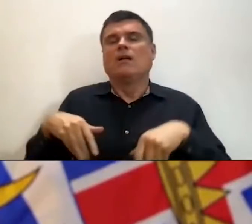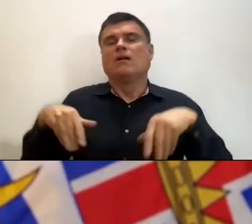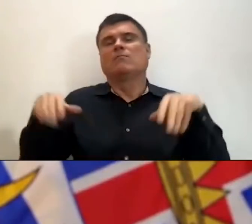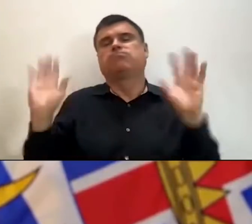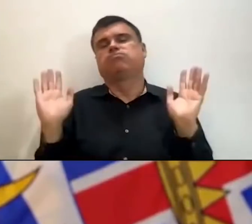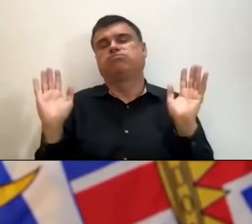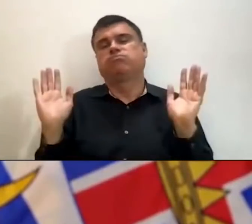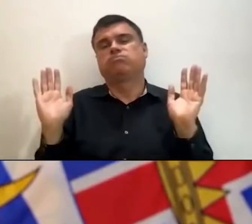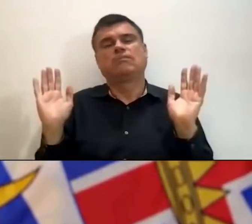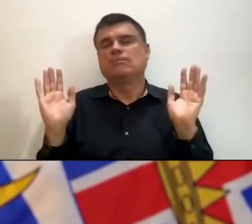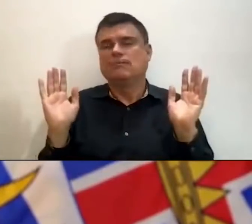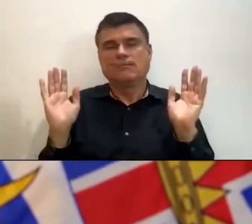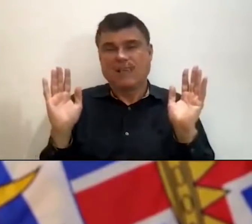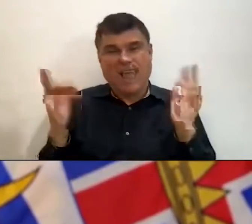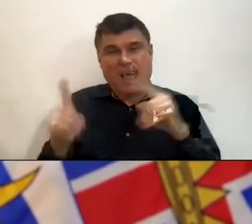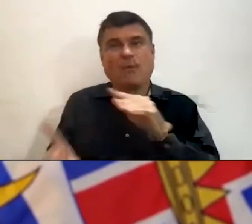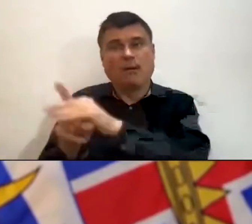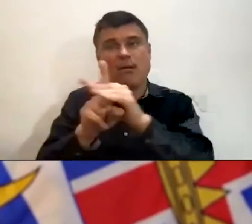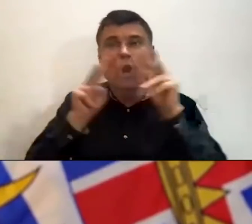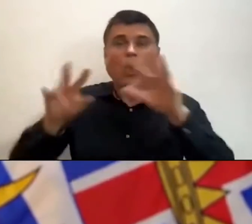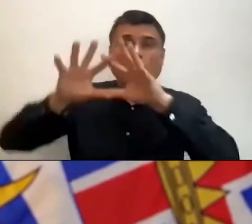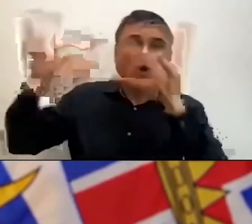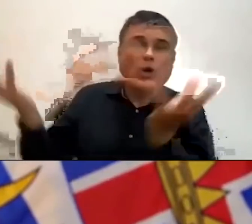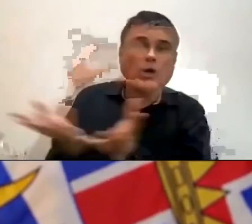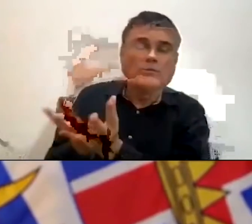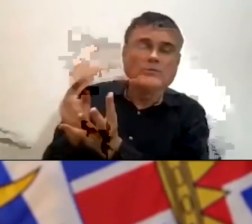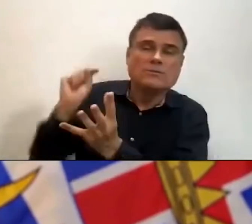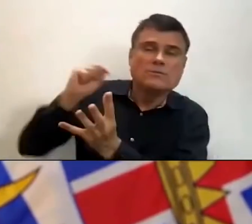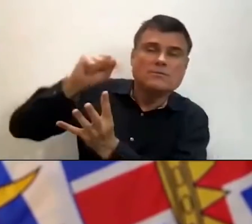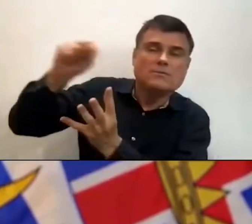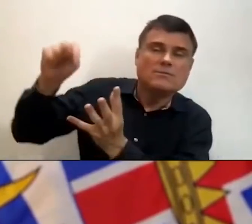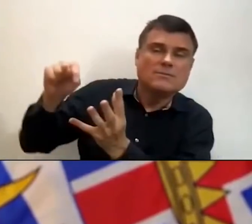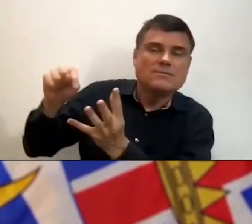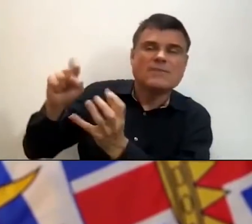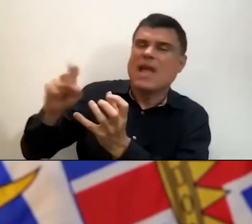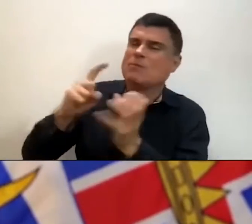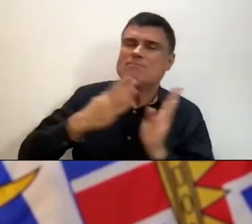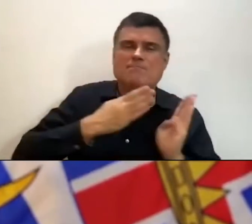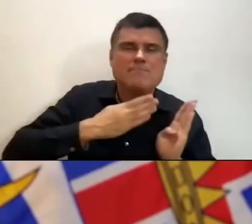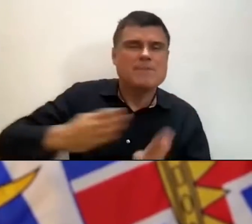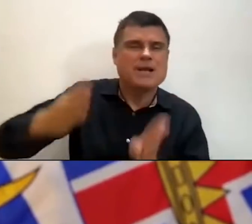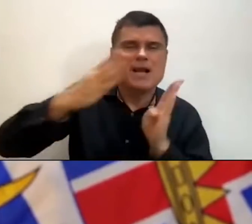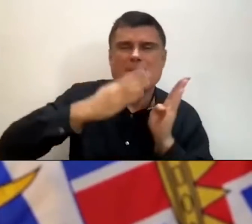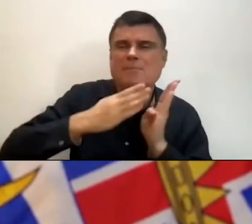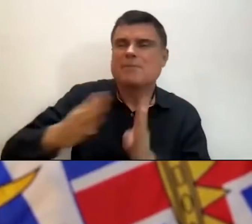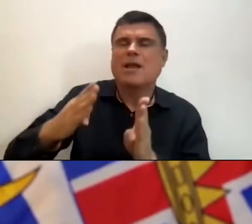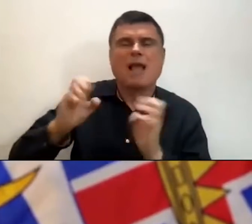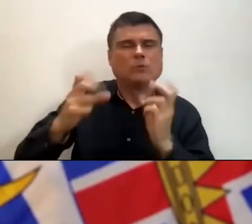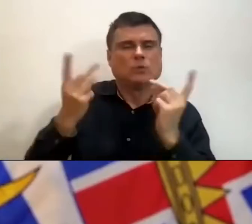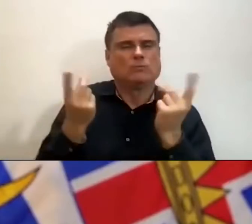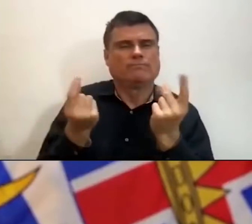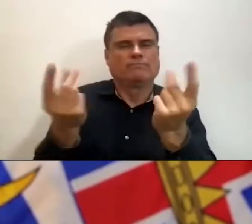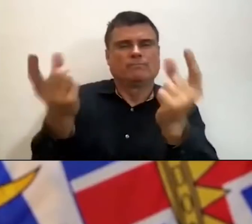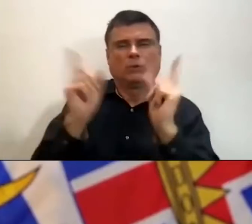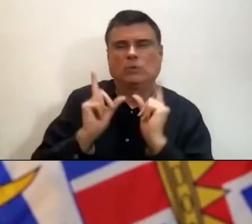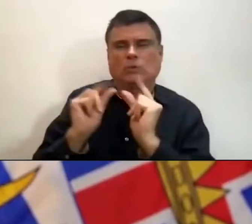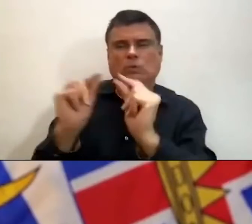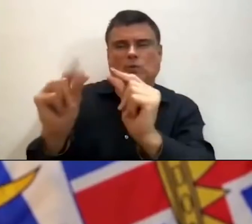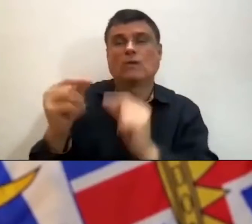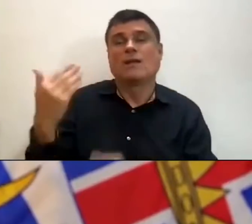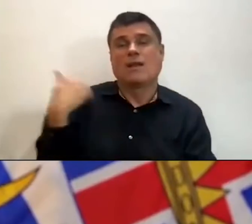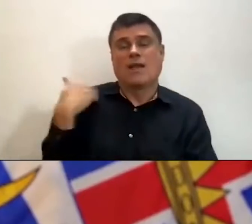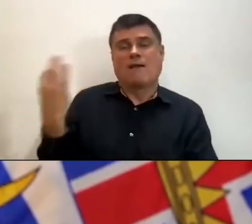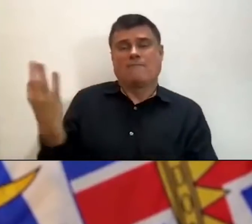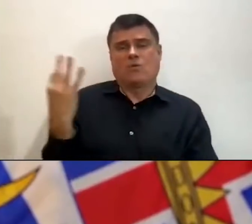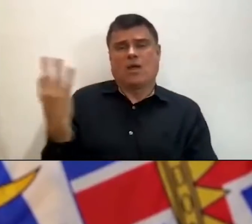community is just too great. I know on Friday I had conversations. We spoke about the